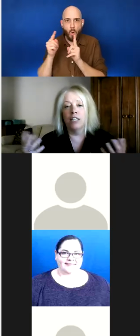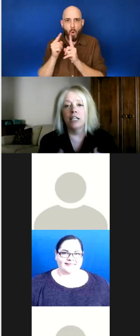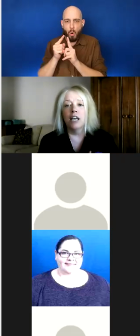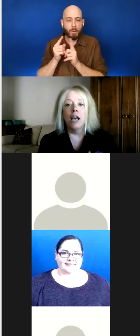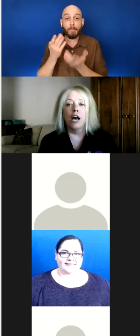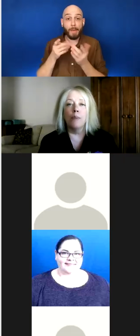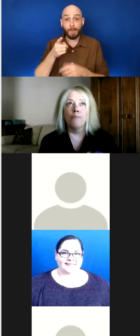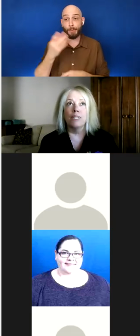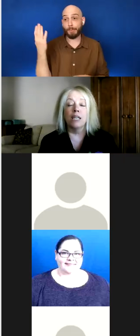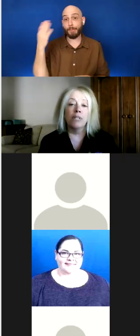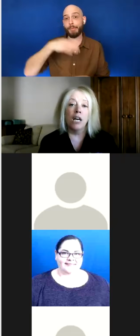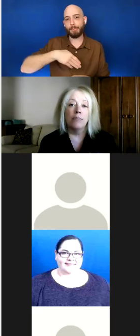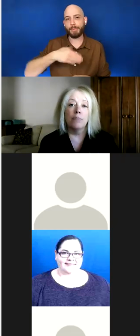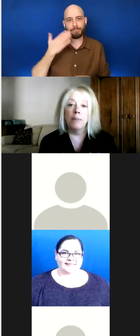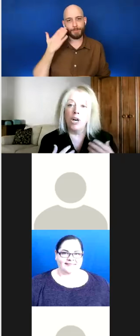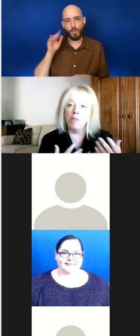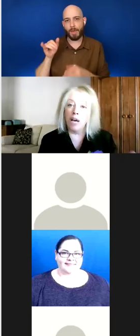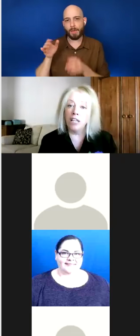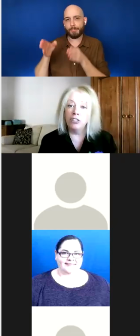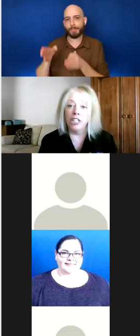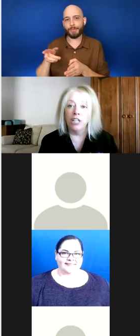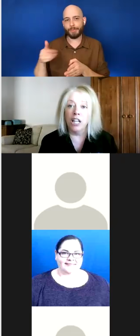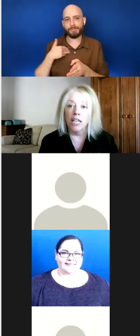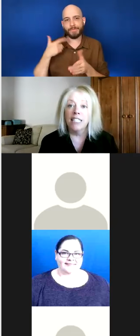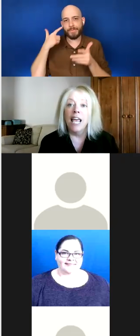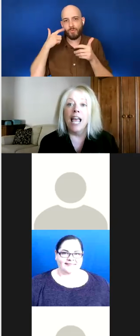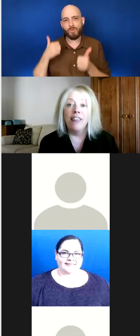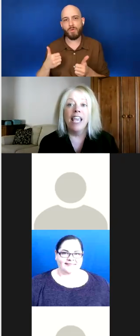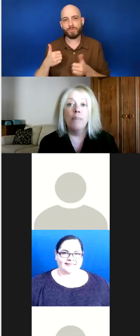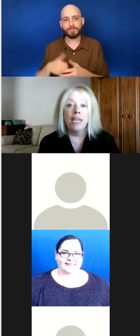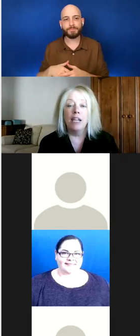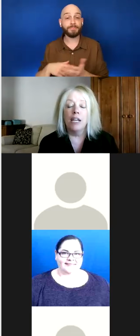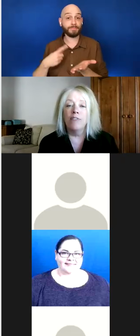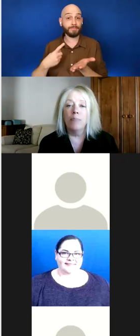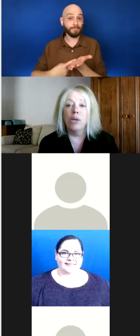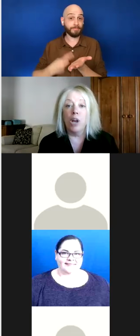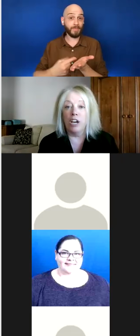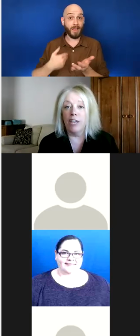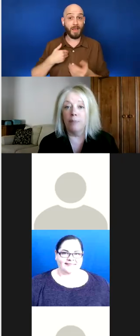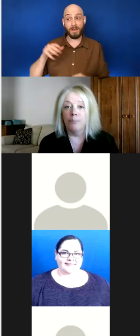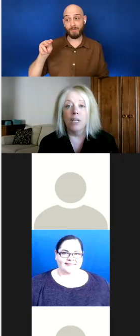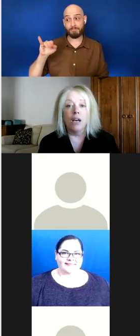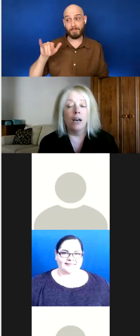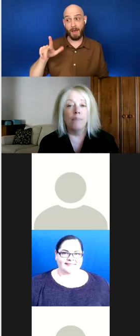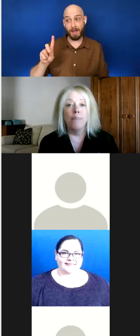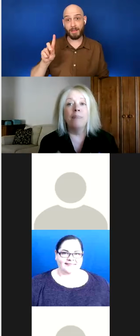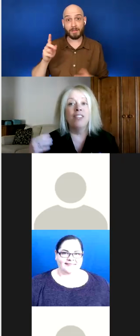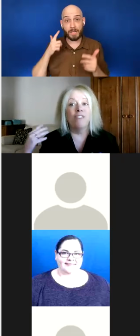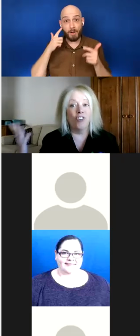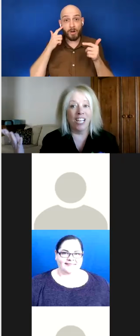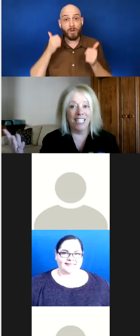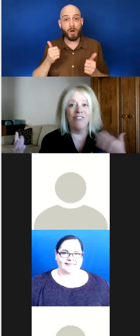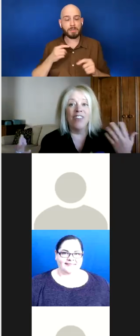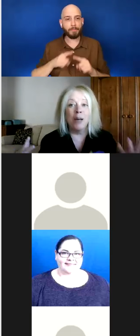hearing loss. Sometimes people have a mild hearing loss and they may not even be aware of it. Maybe